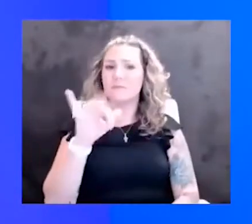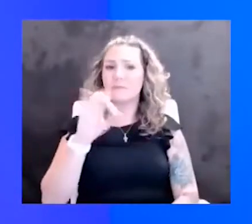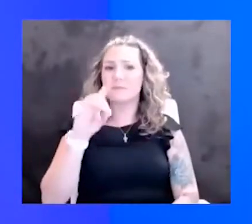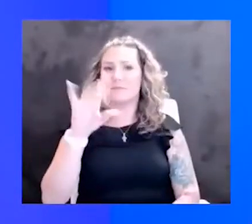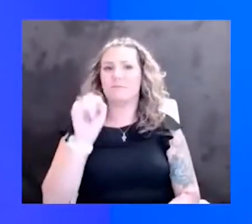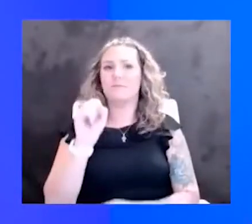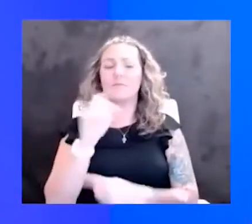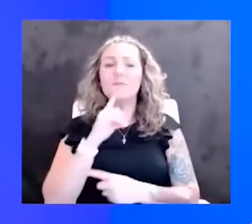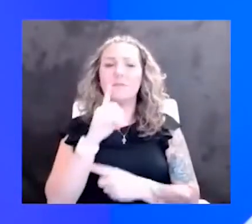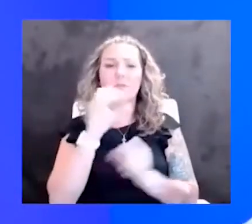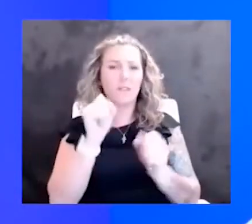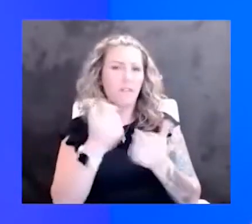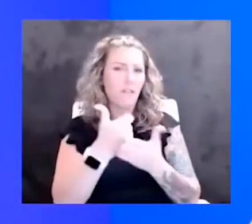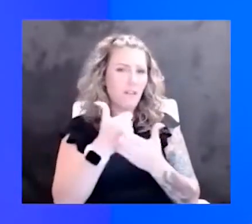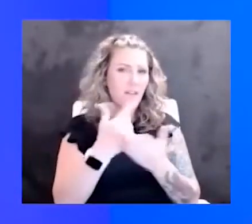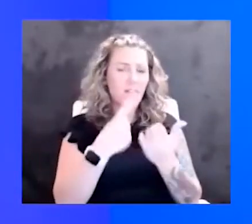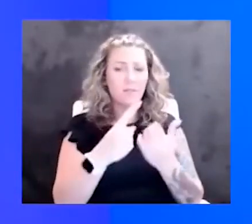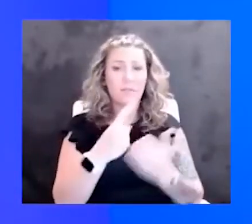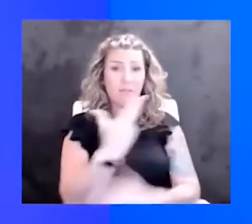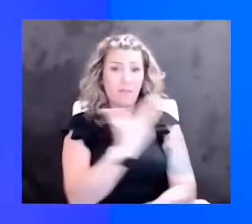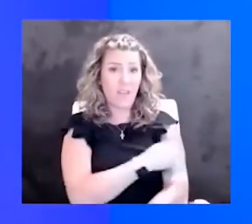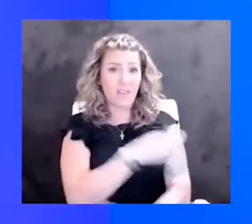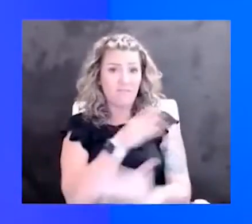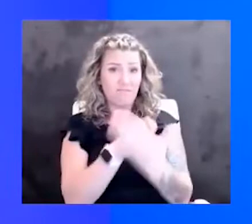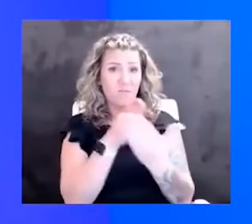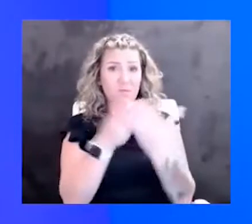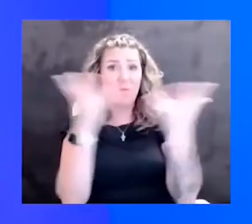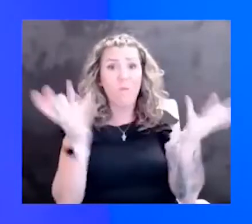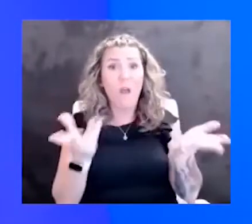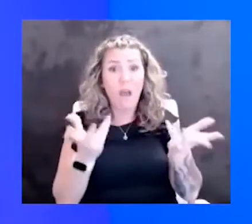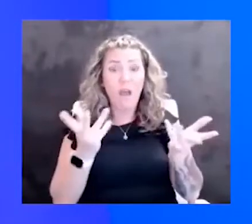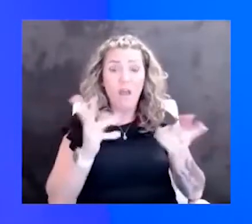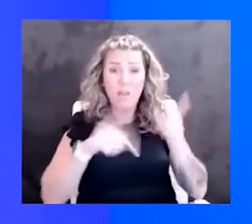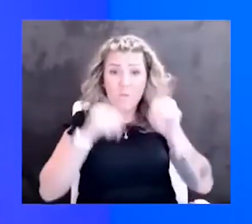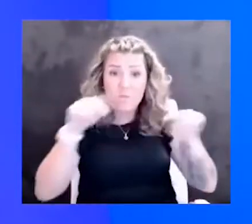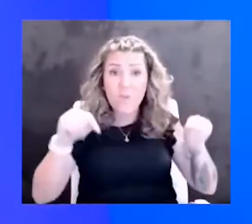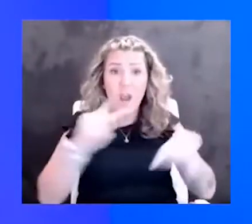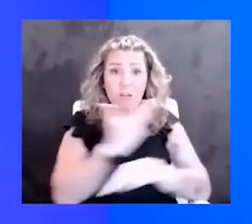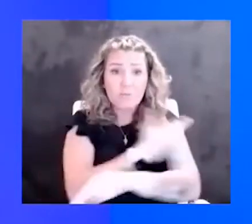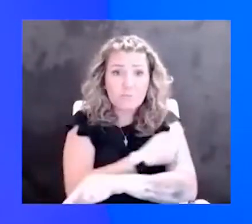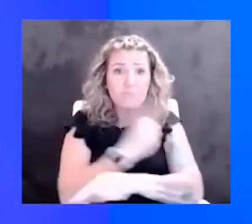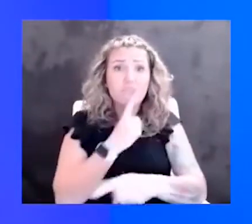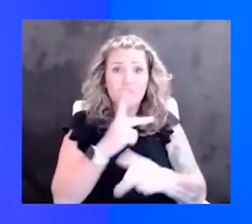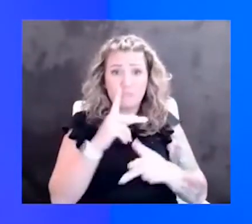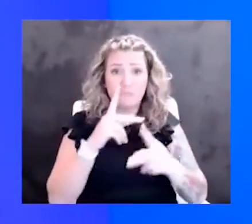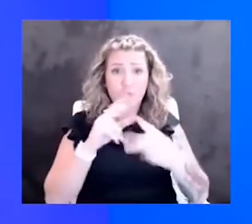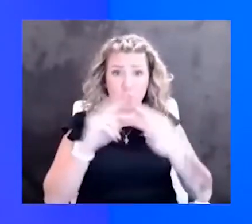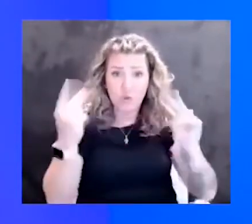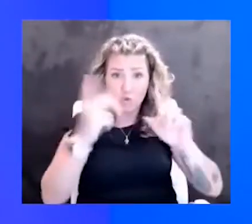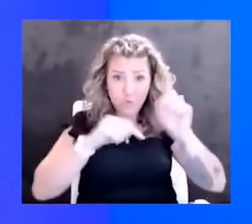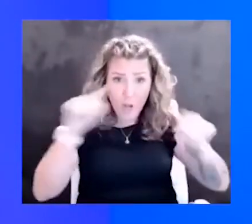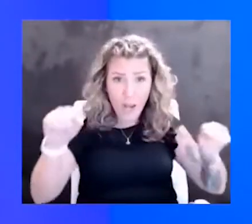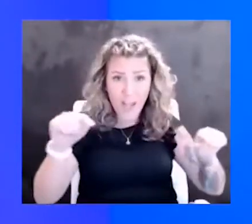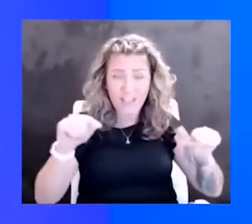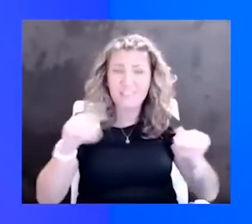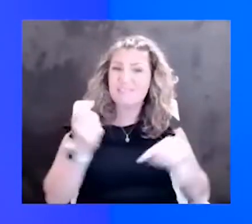vaccines are against the different strains, but they all work against these various strains. Some work better than others.